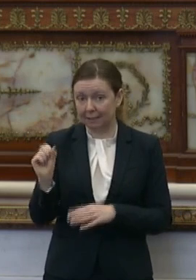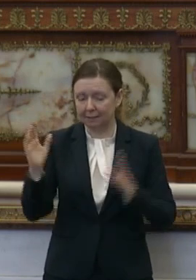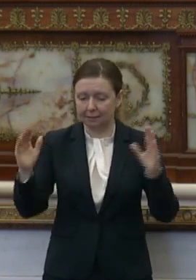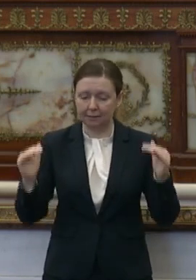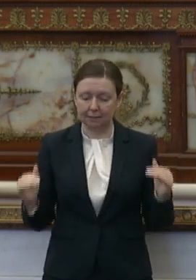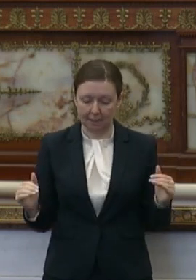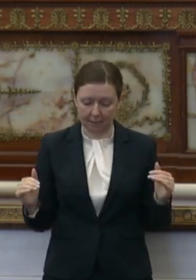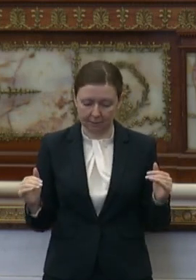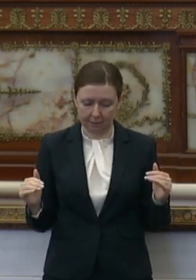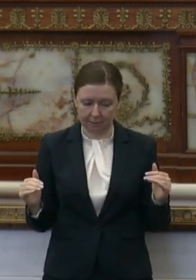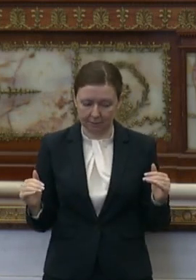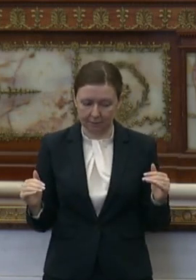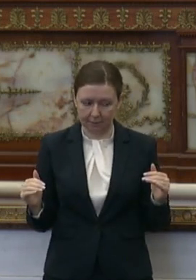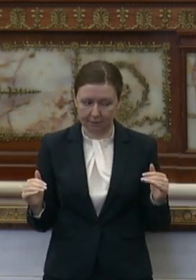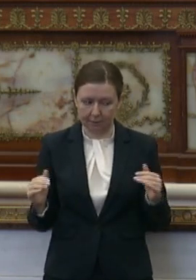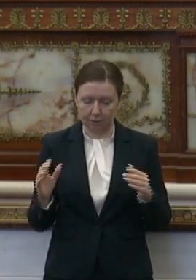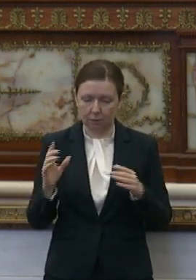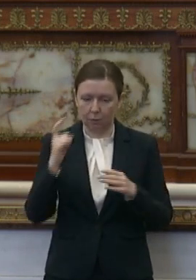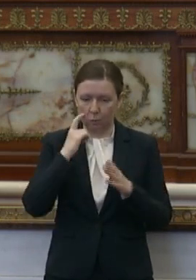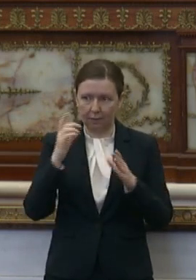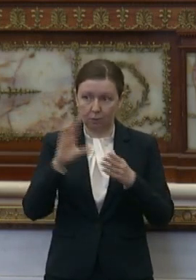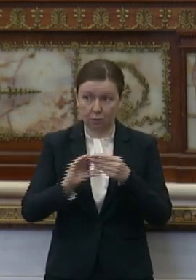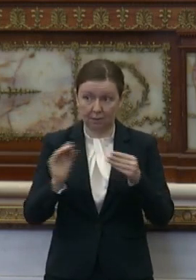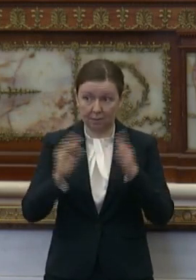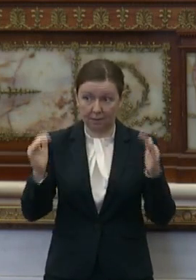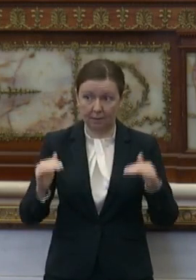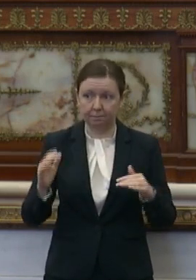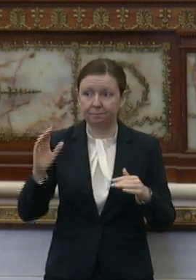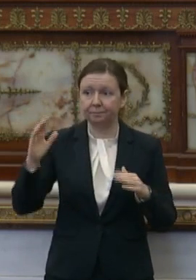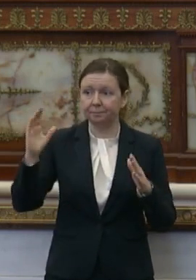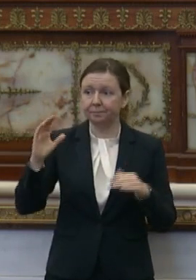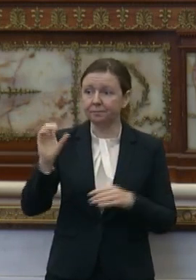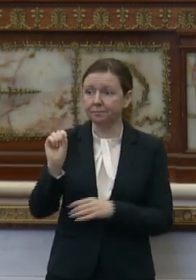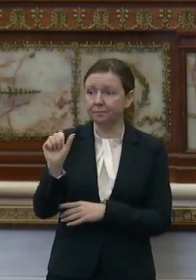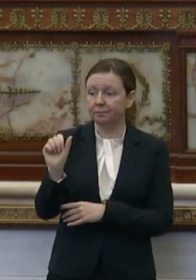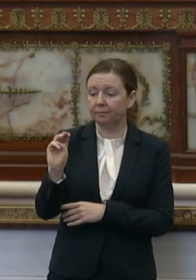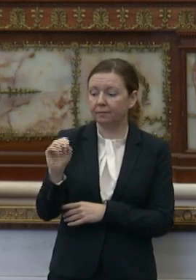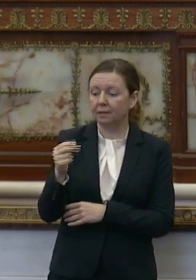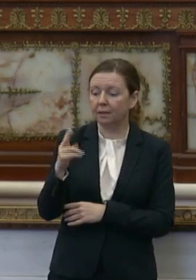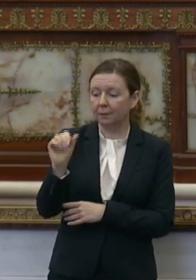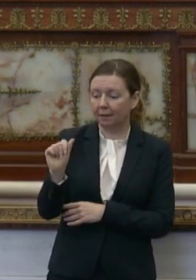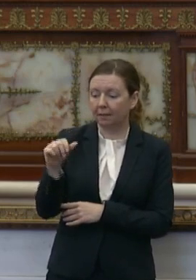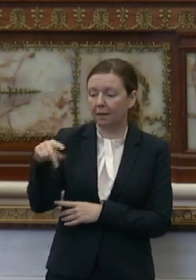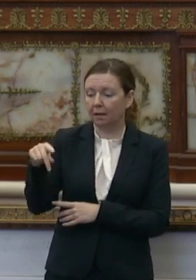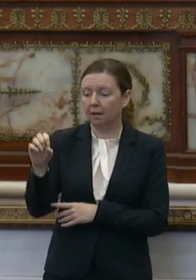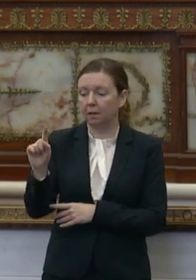Next witness to testify. The next speaker is Samantha Petty.